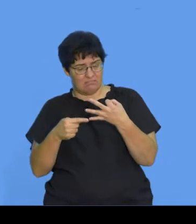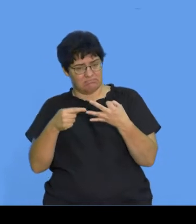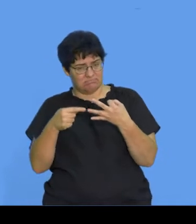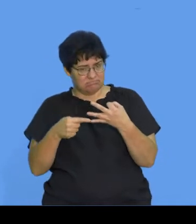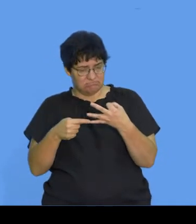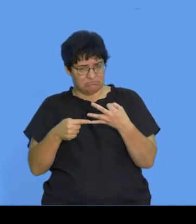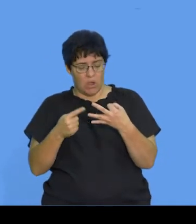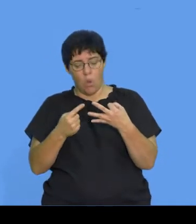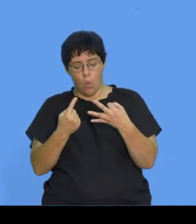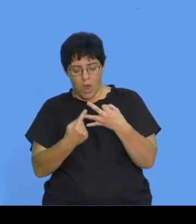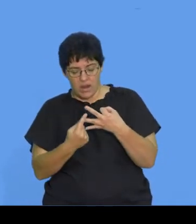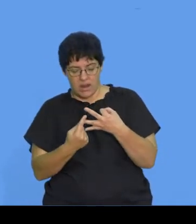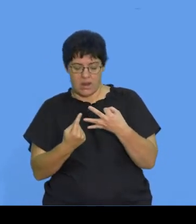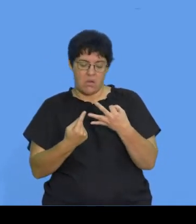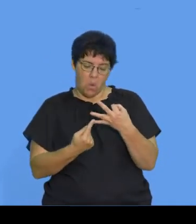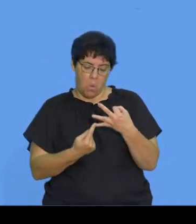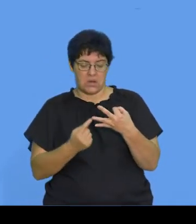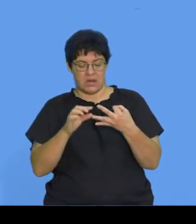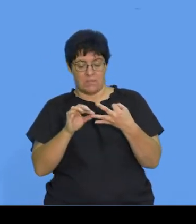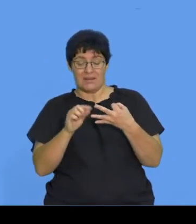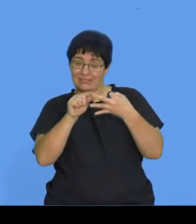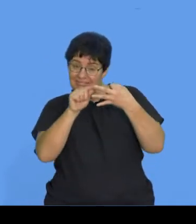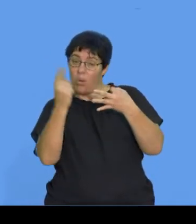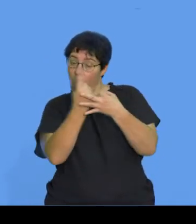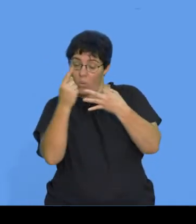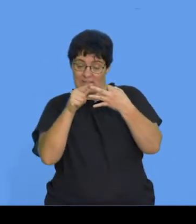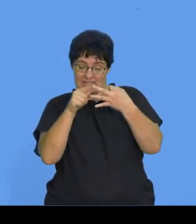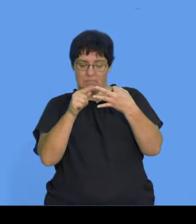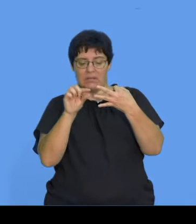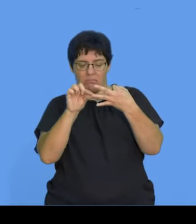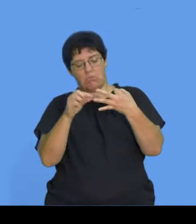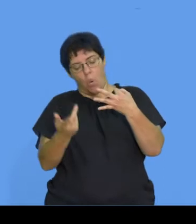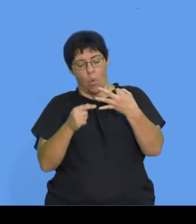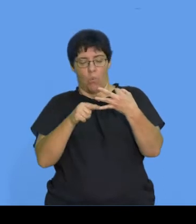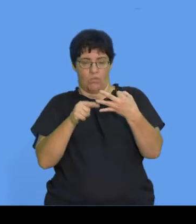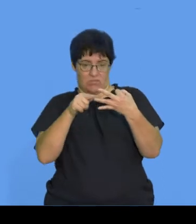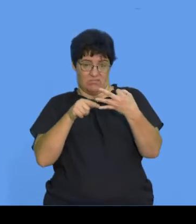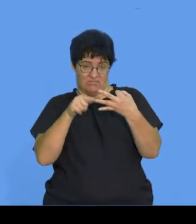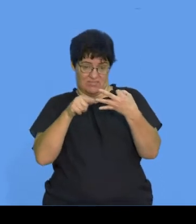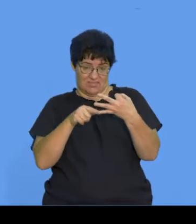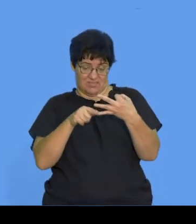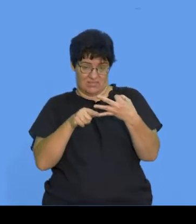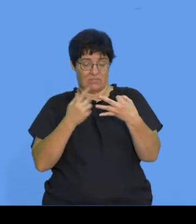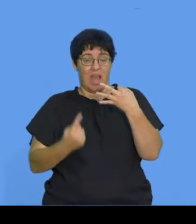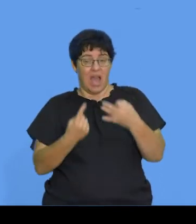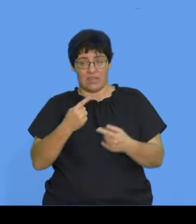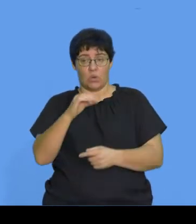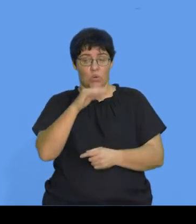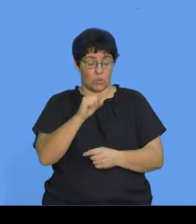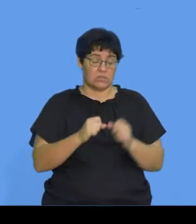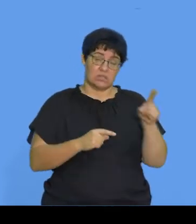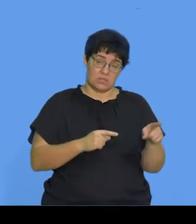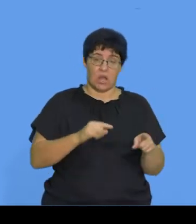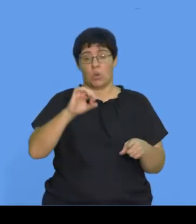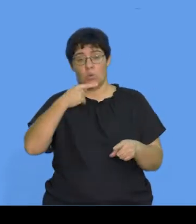one is one of the three monosaccharides. Either a glucose plus